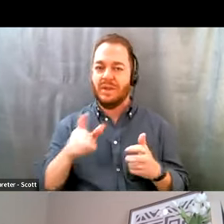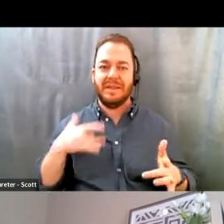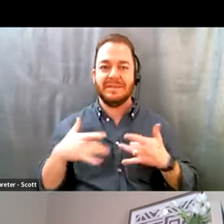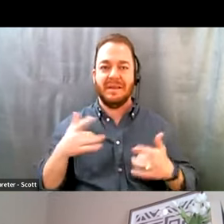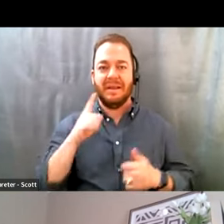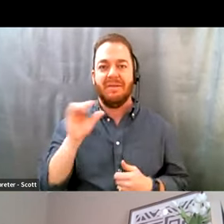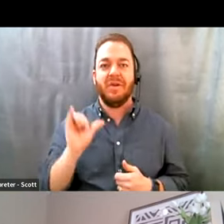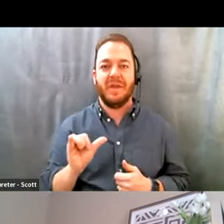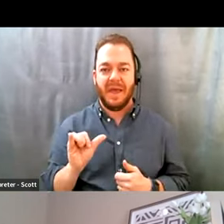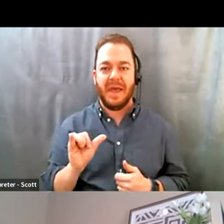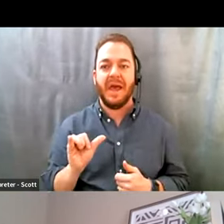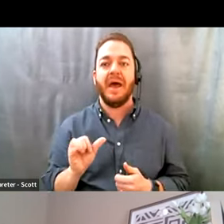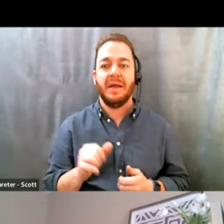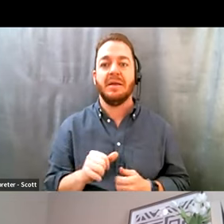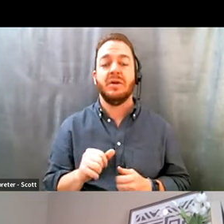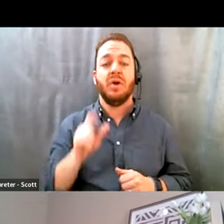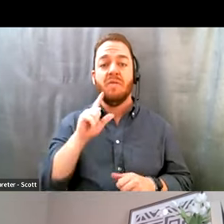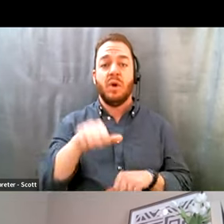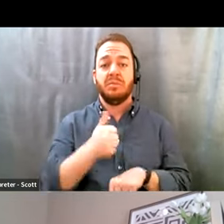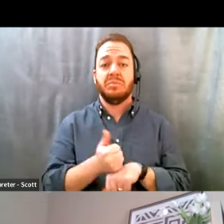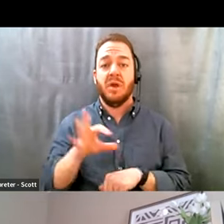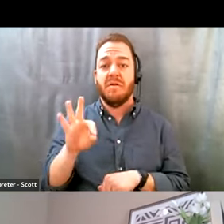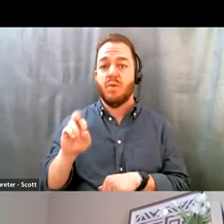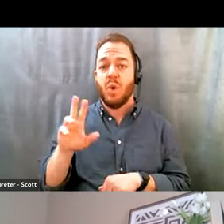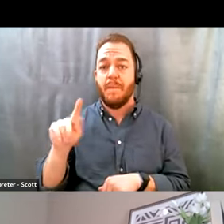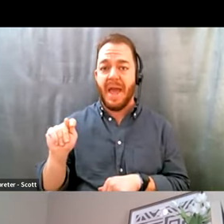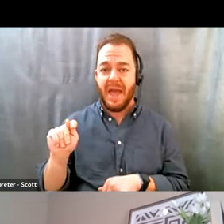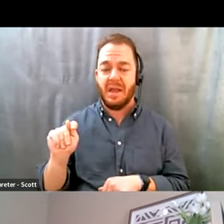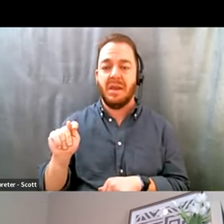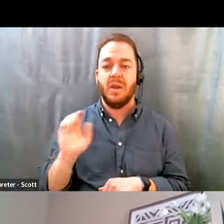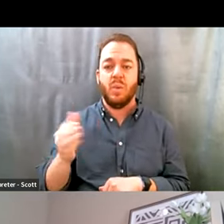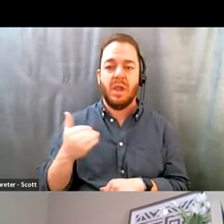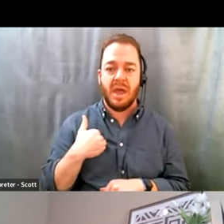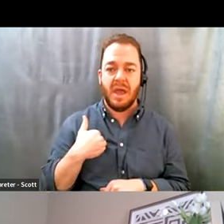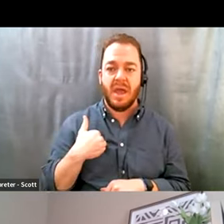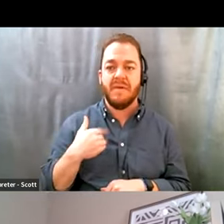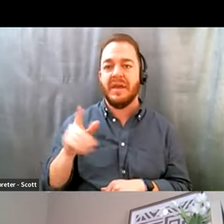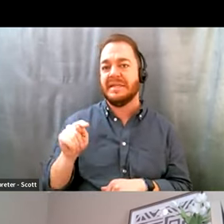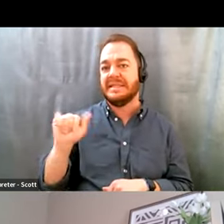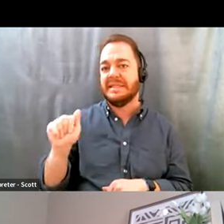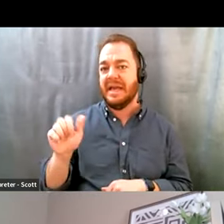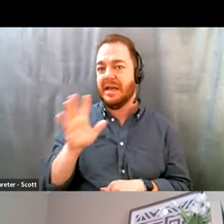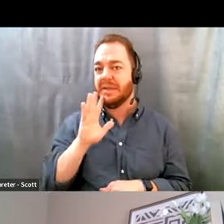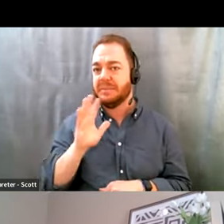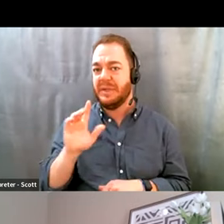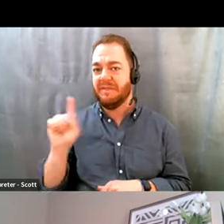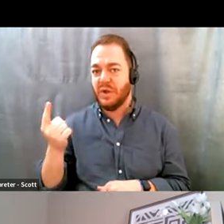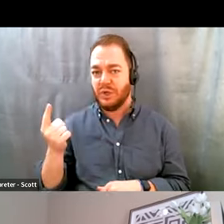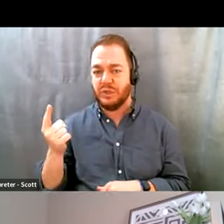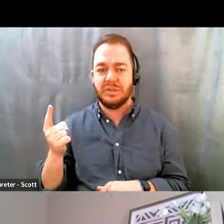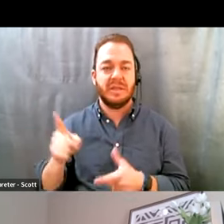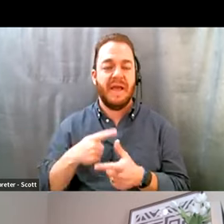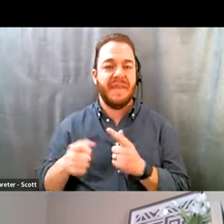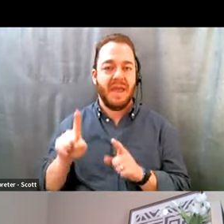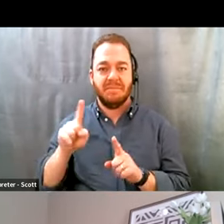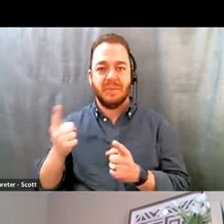it. Just to tee up the format, we're going to have Tia Perry speak to us first and then engage with some